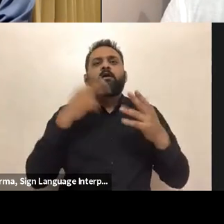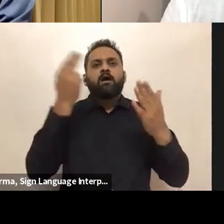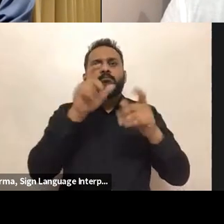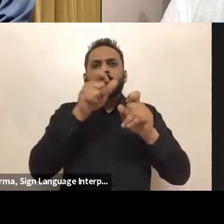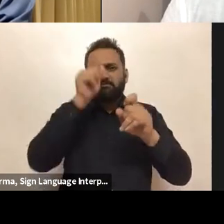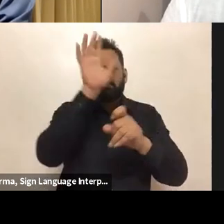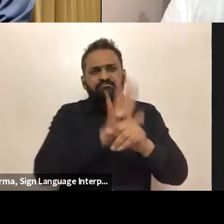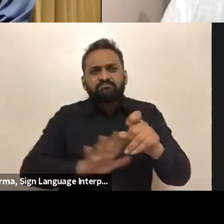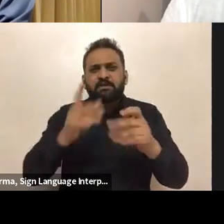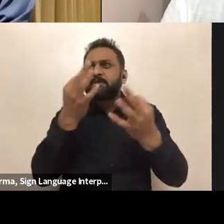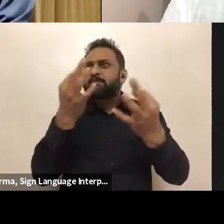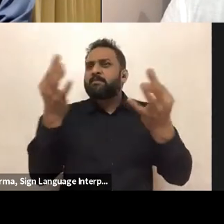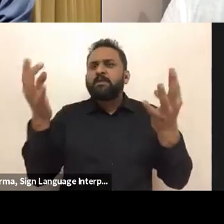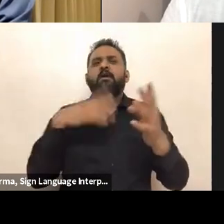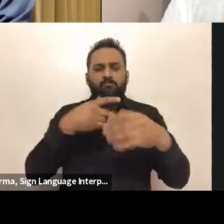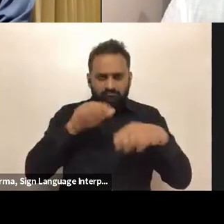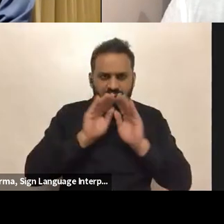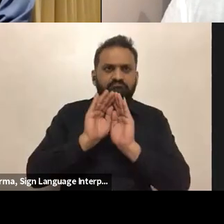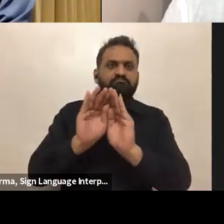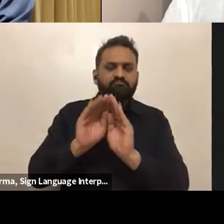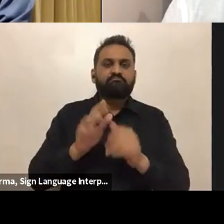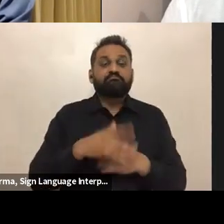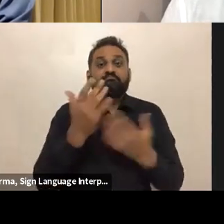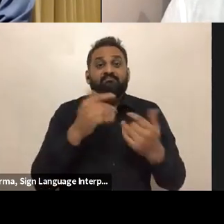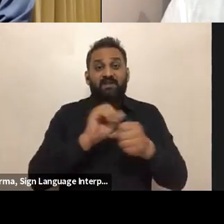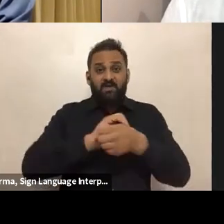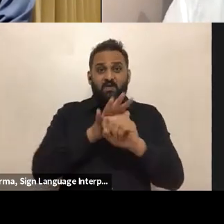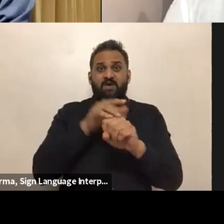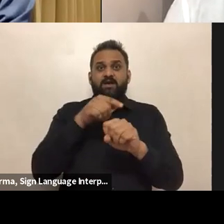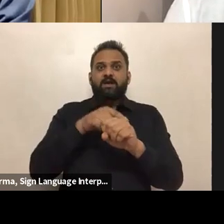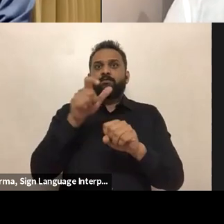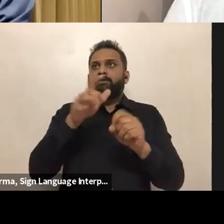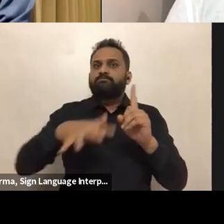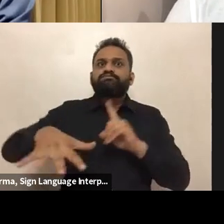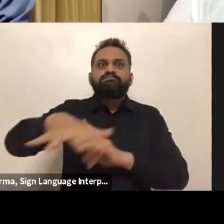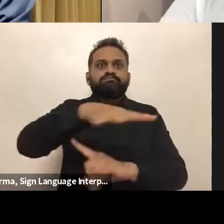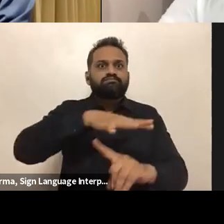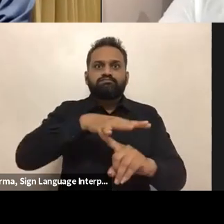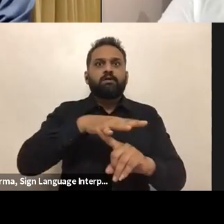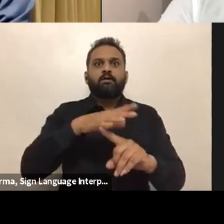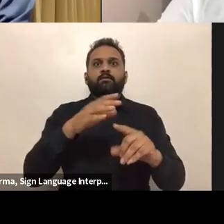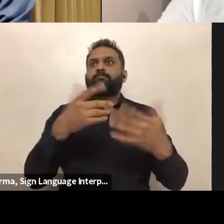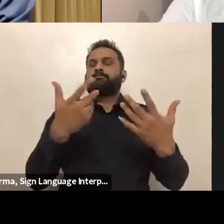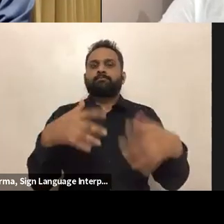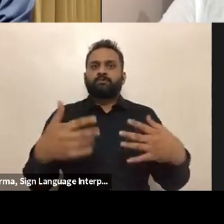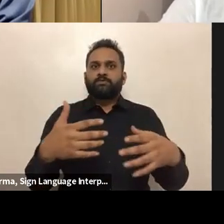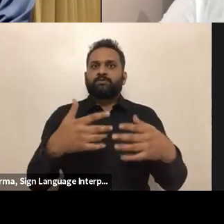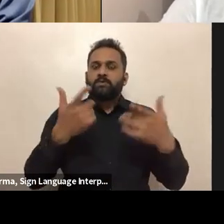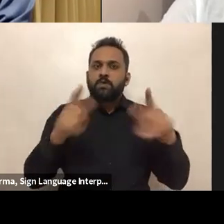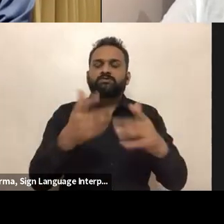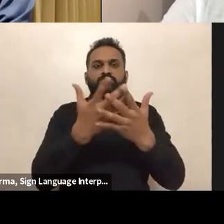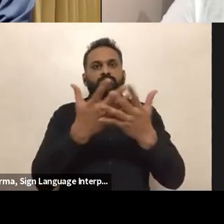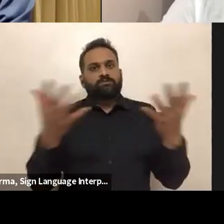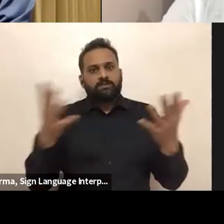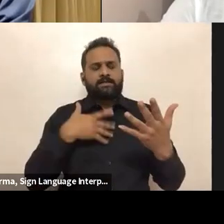India. And Wow. it just, yeah, because the pandemic has hit the artists in the community quite hard. So I launched this brand